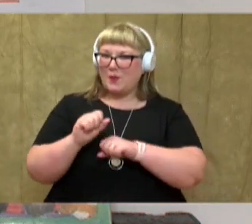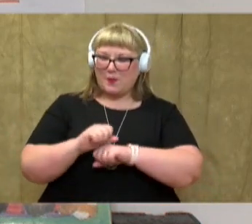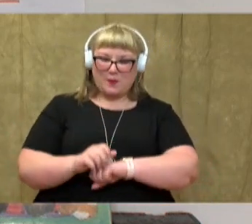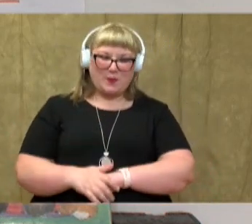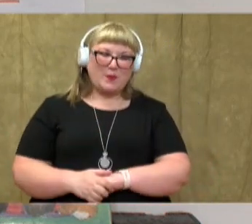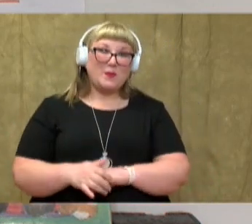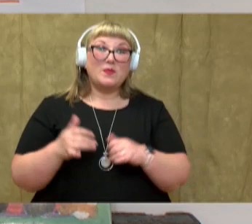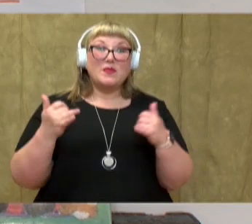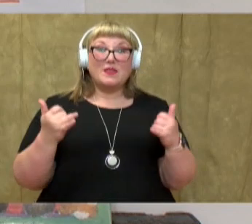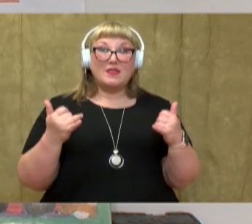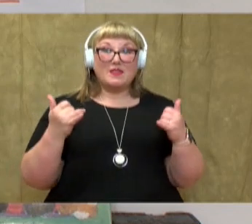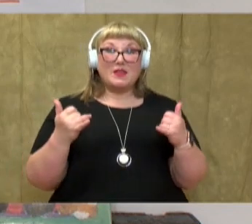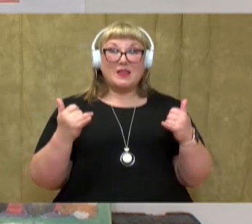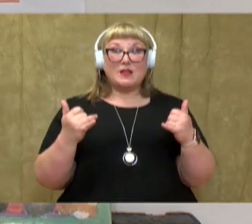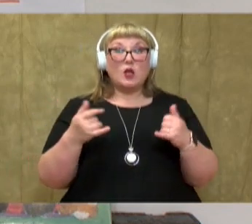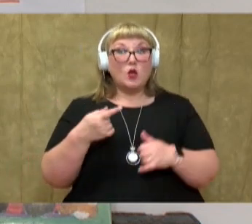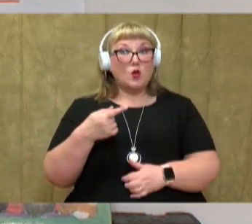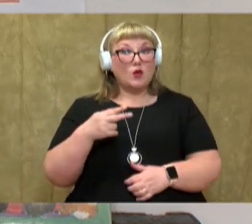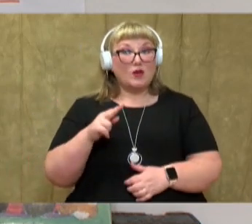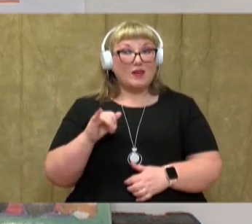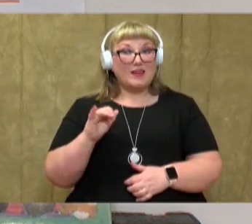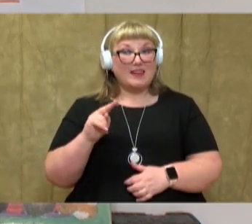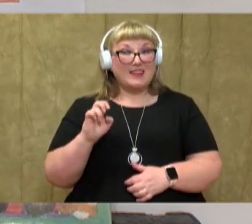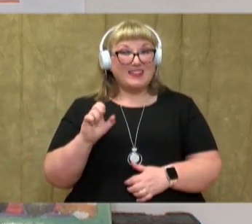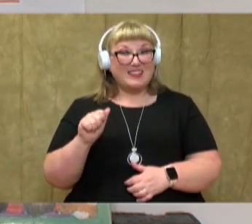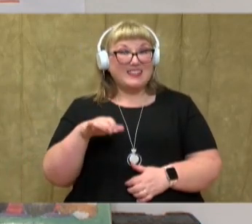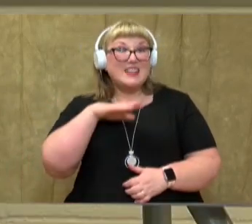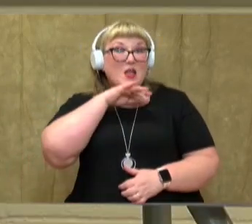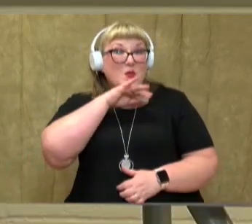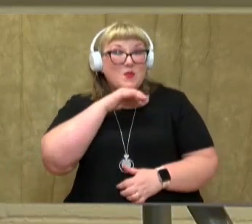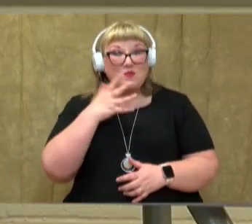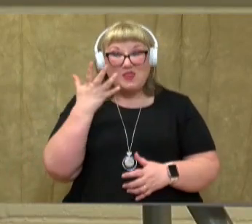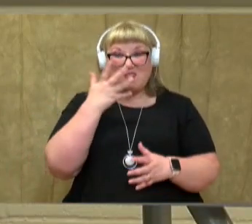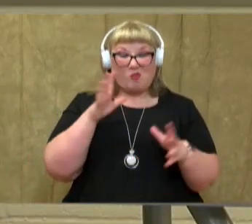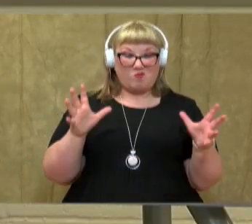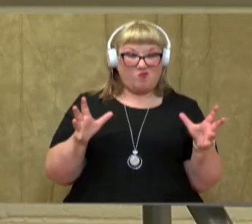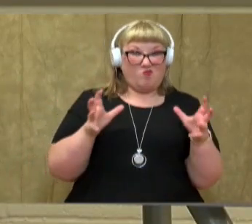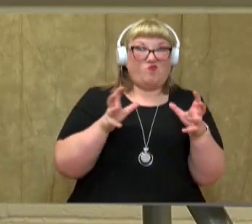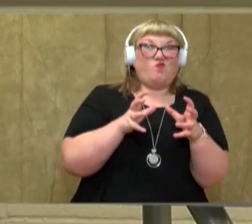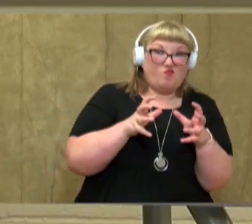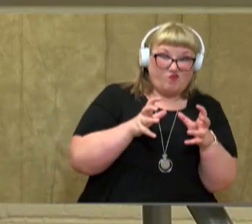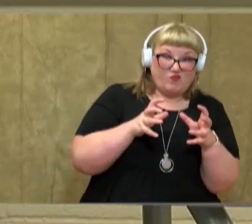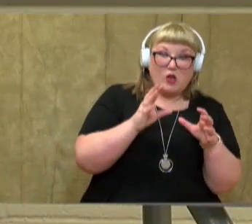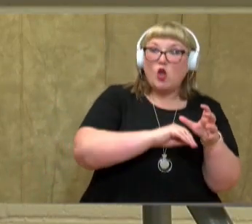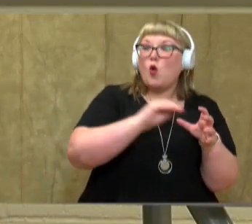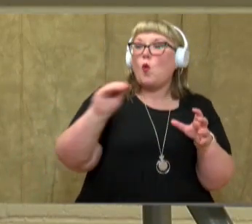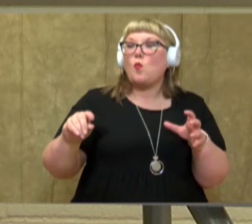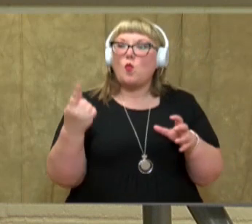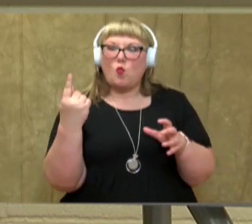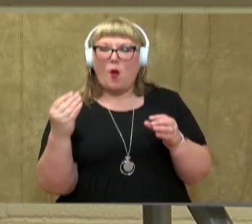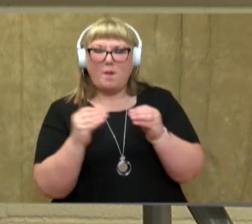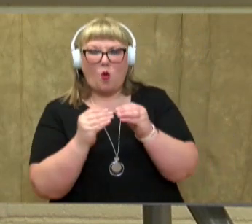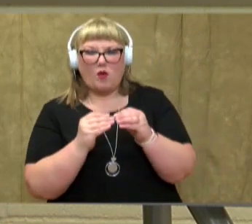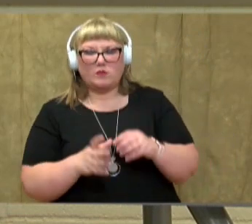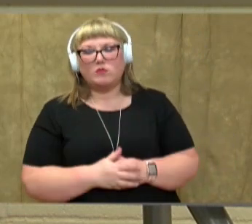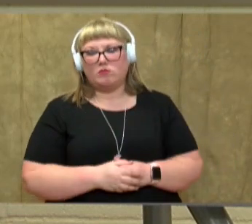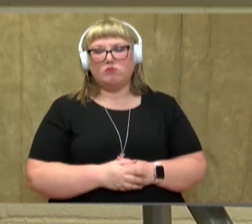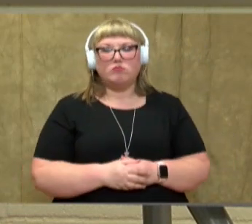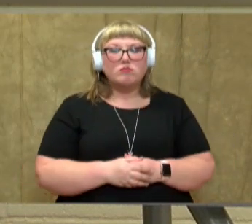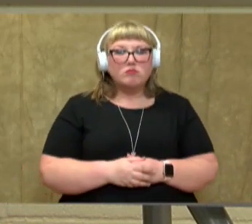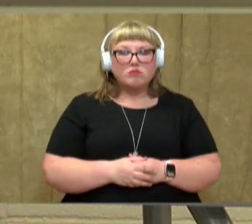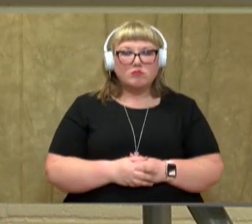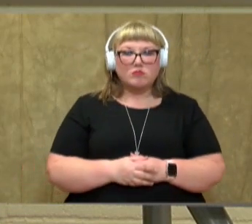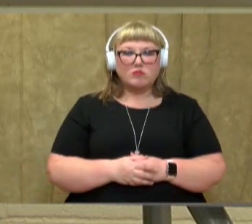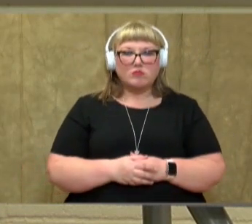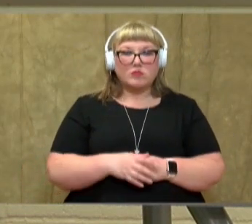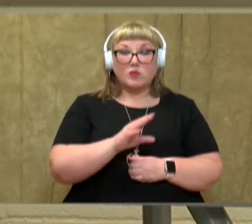All right, so now our guinea pigs still look very crowded. So let's move one more guinea pig over to